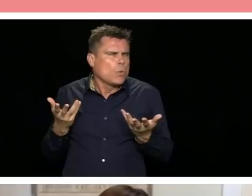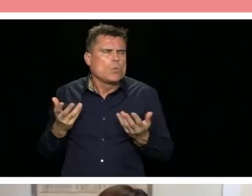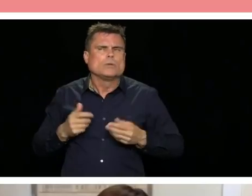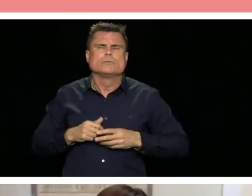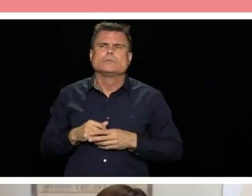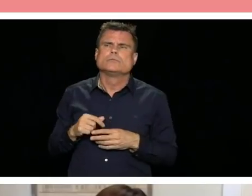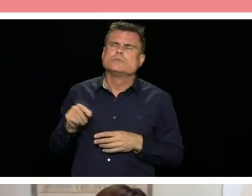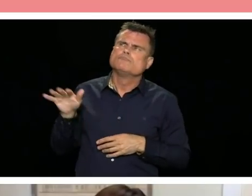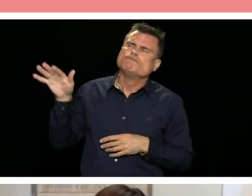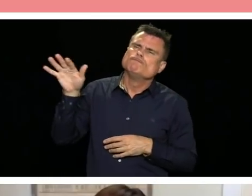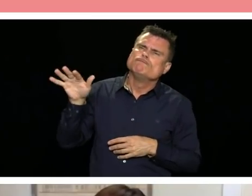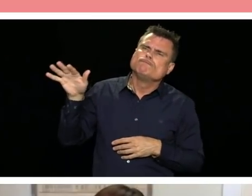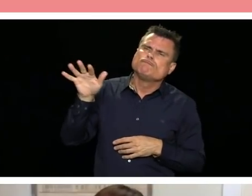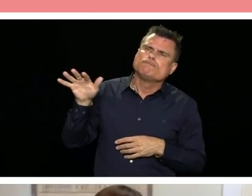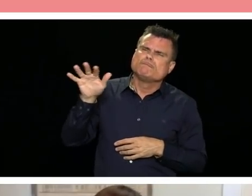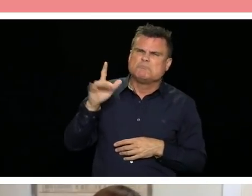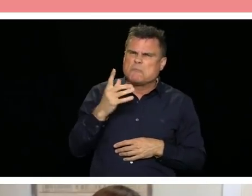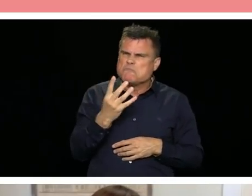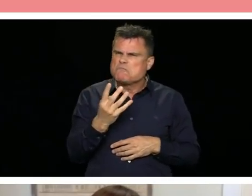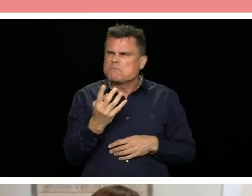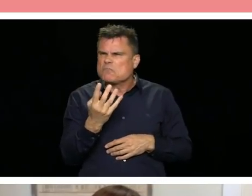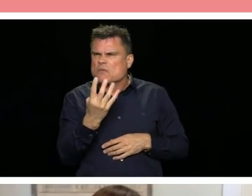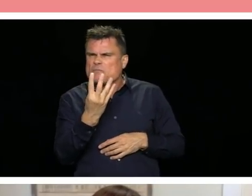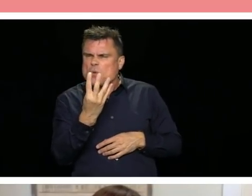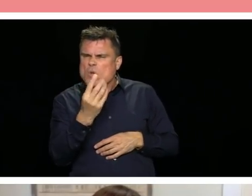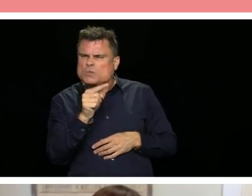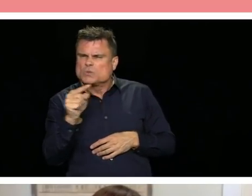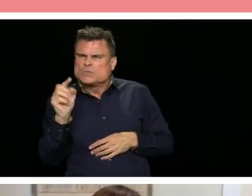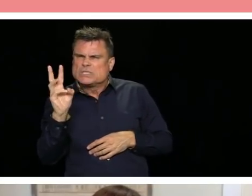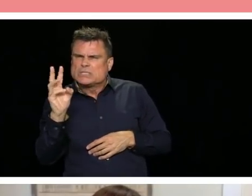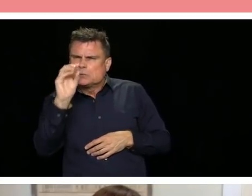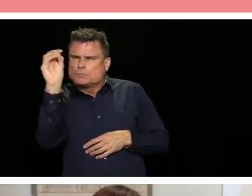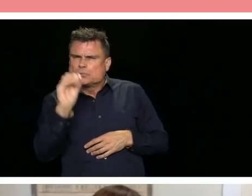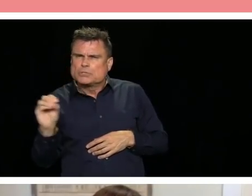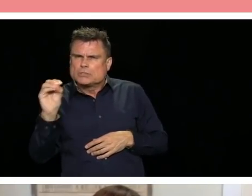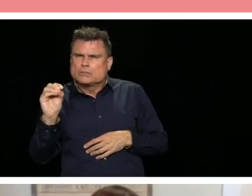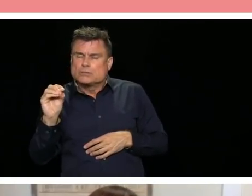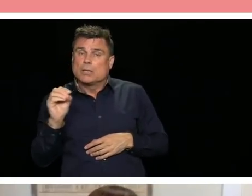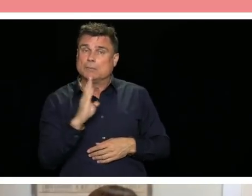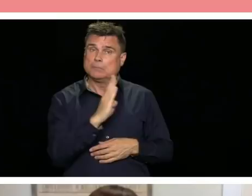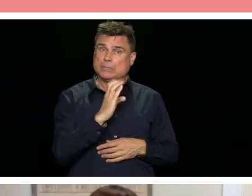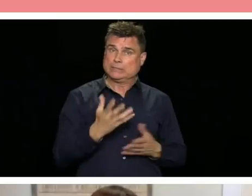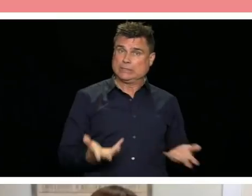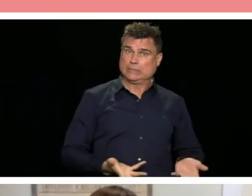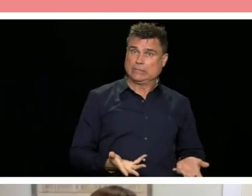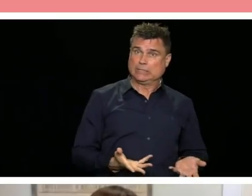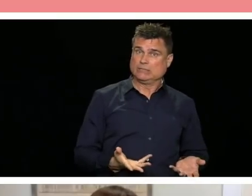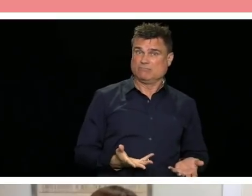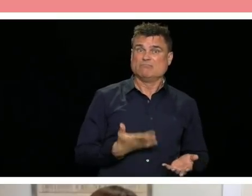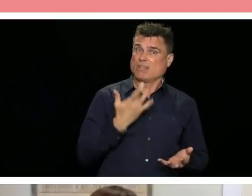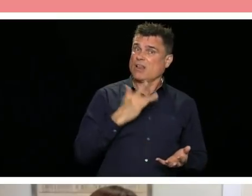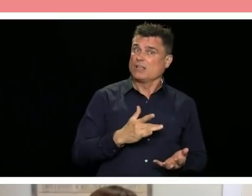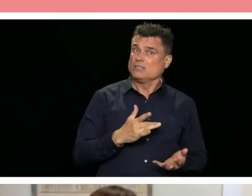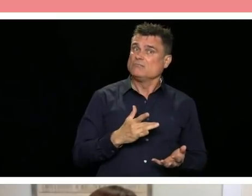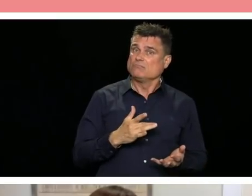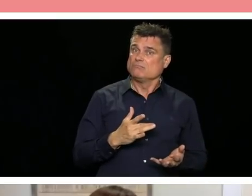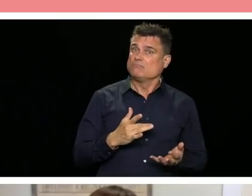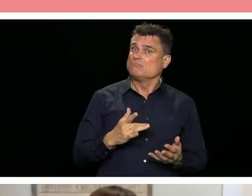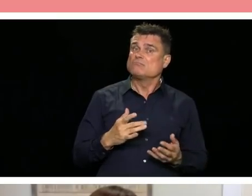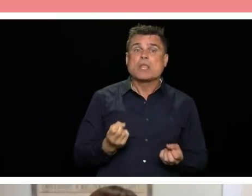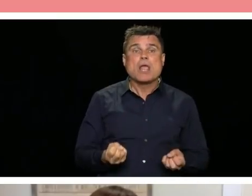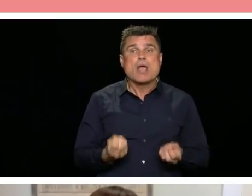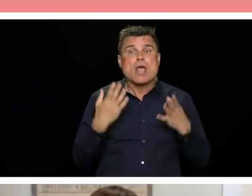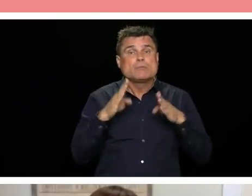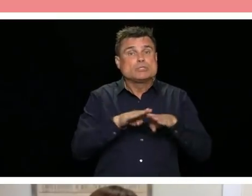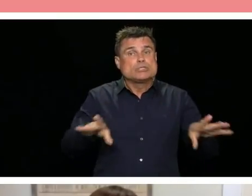4% and 6%. We've been fortunate in BC that we have been under 1% in children, which is